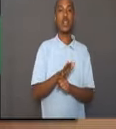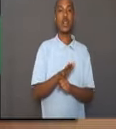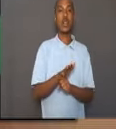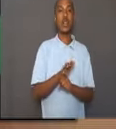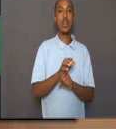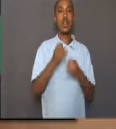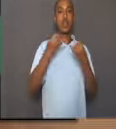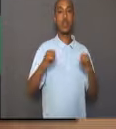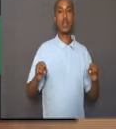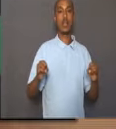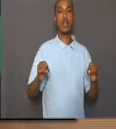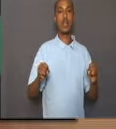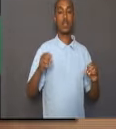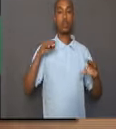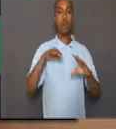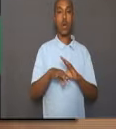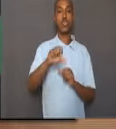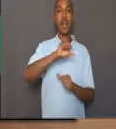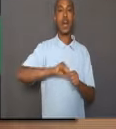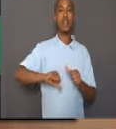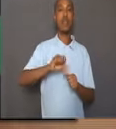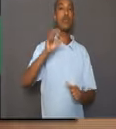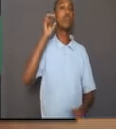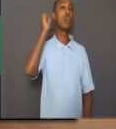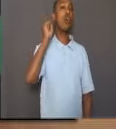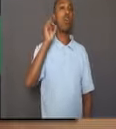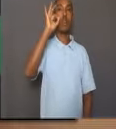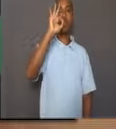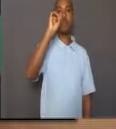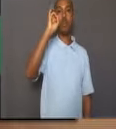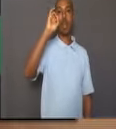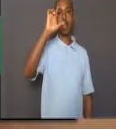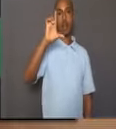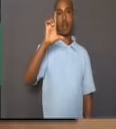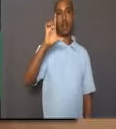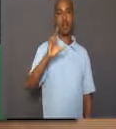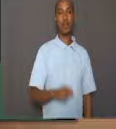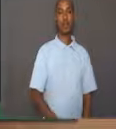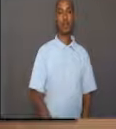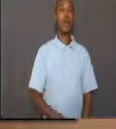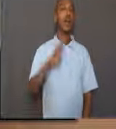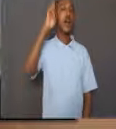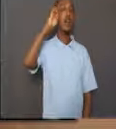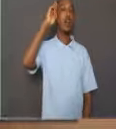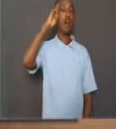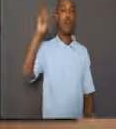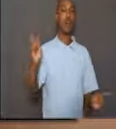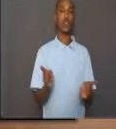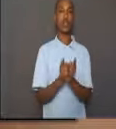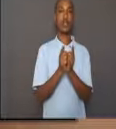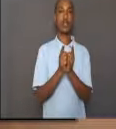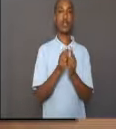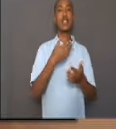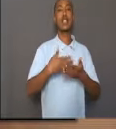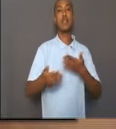distributed evenly throughout the atoms of the gold foil. Rutherford and his associates